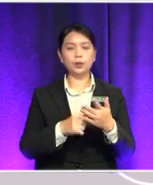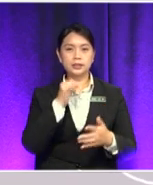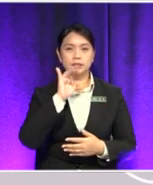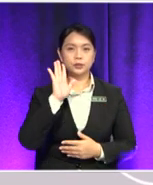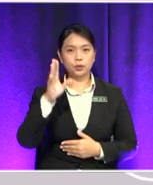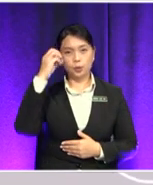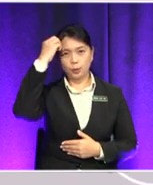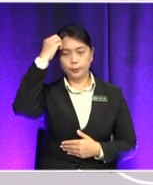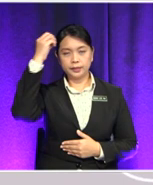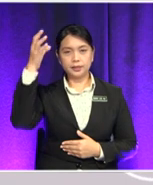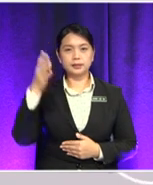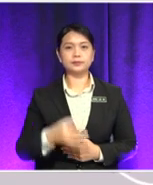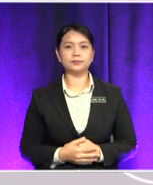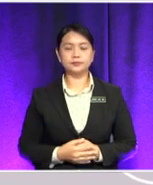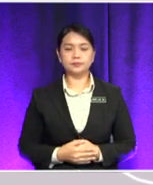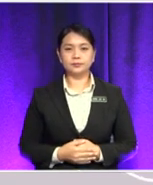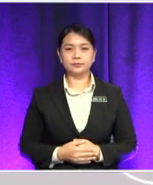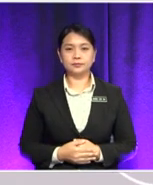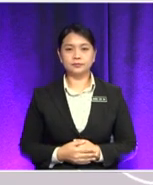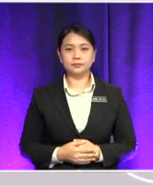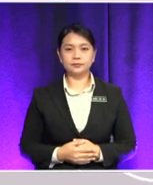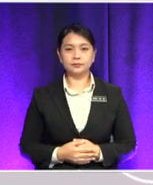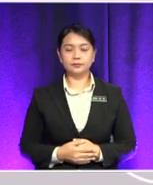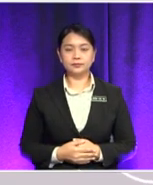Okay, Ain, would you like to try?